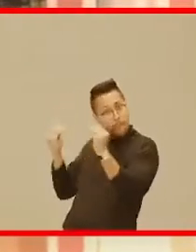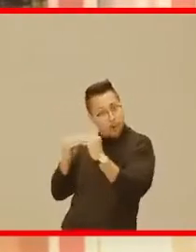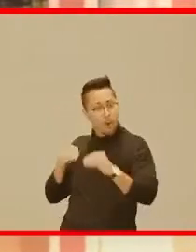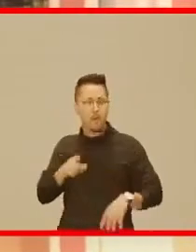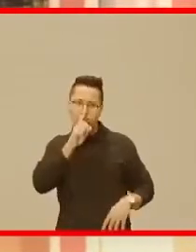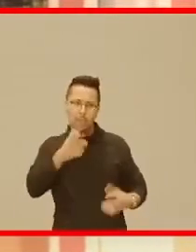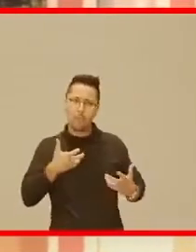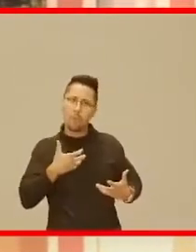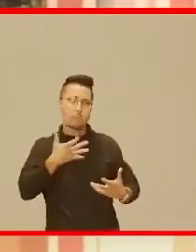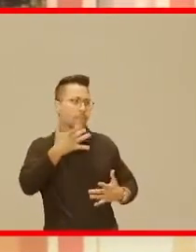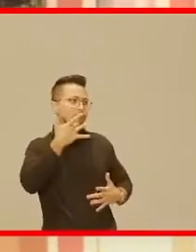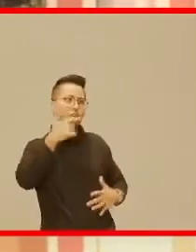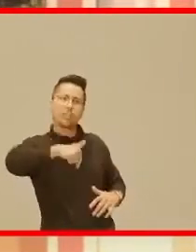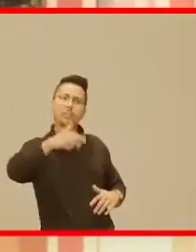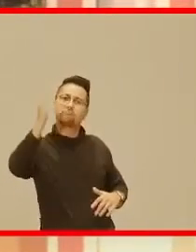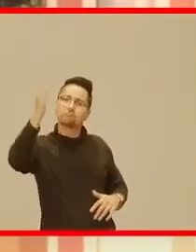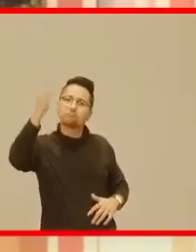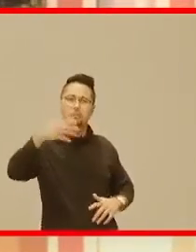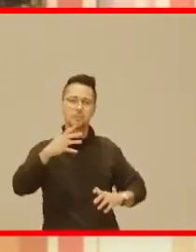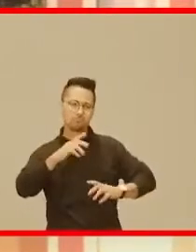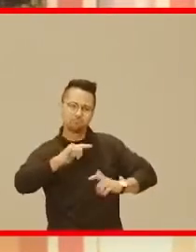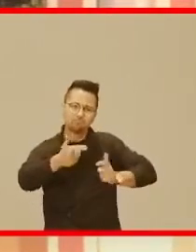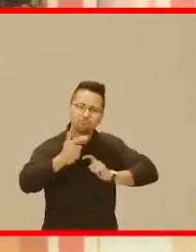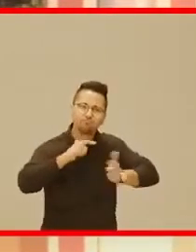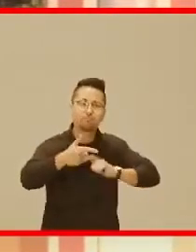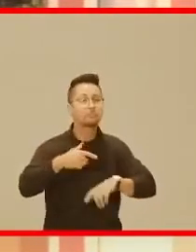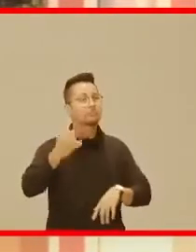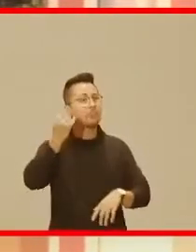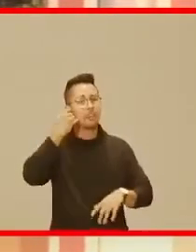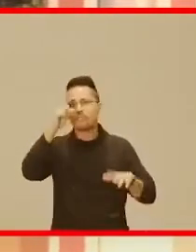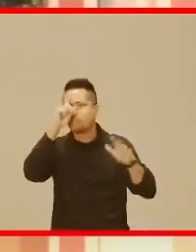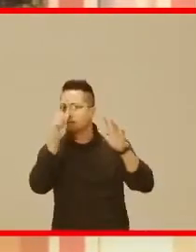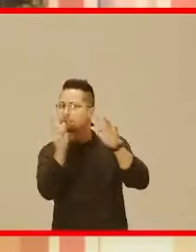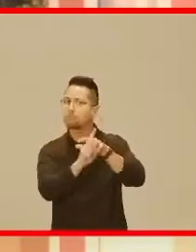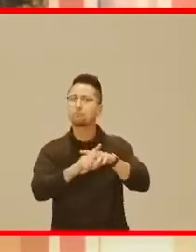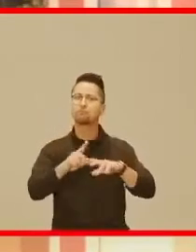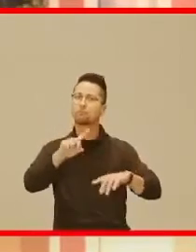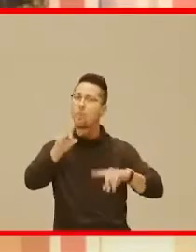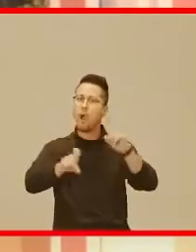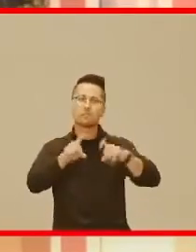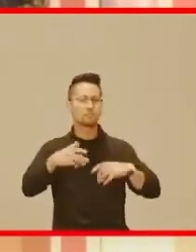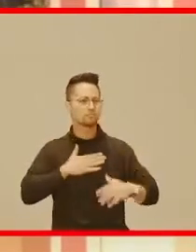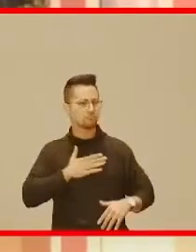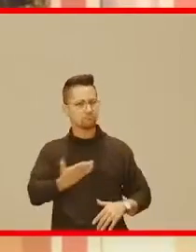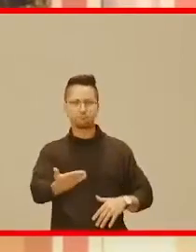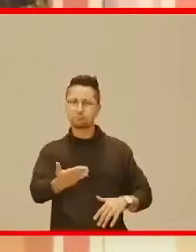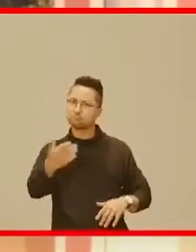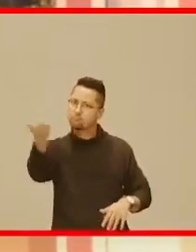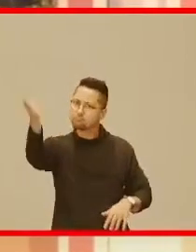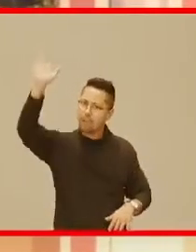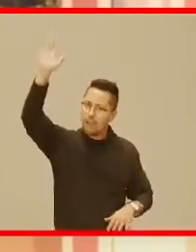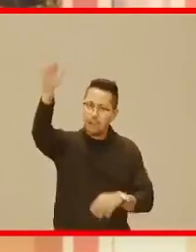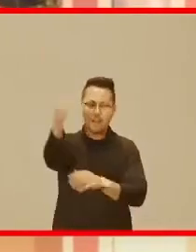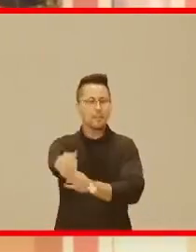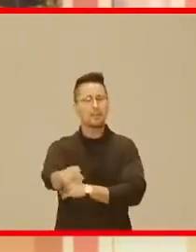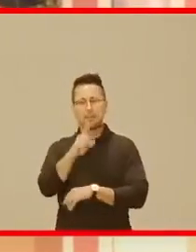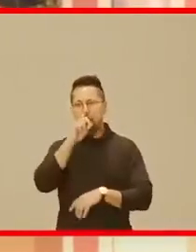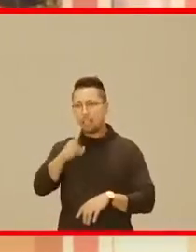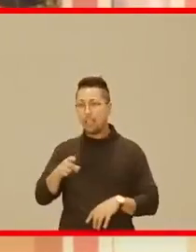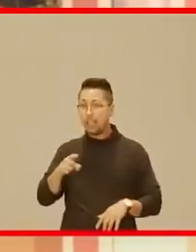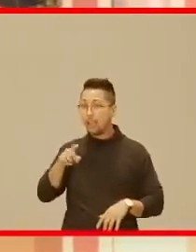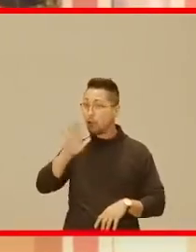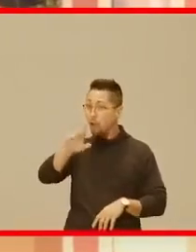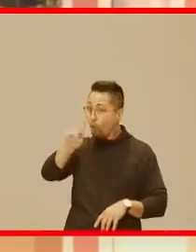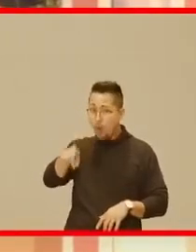you have questions, just ask me, and I'm happy to help. No question is ridiculous, I promise you, because this is a